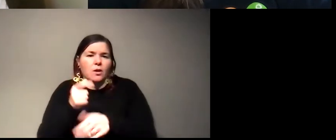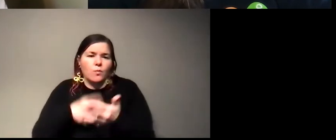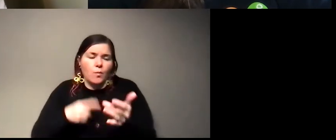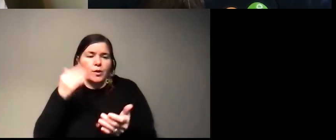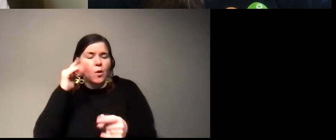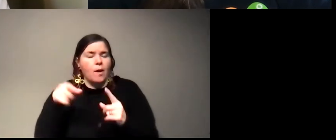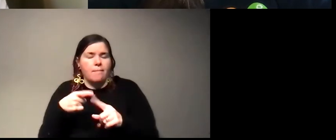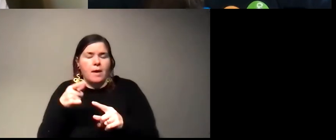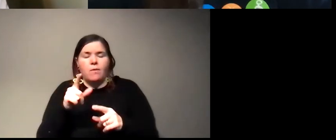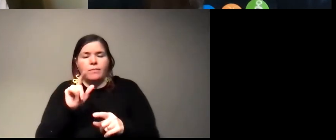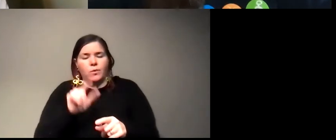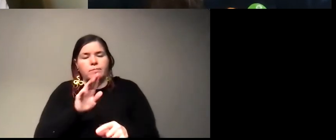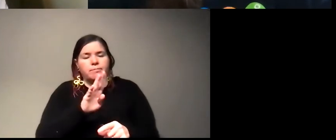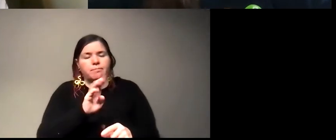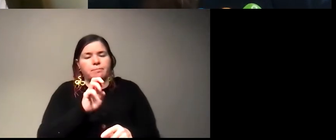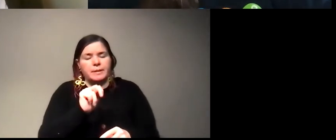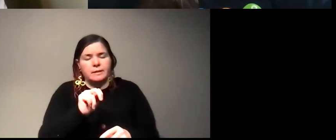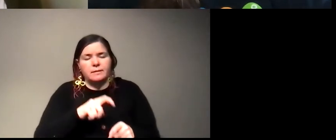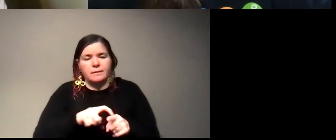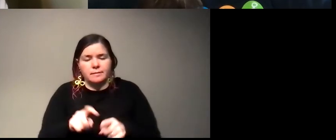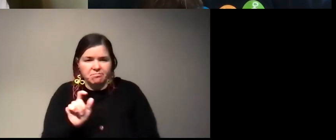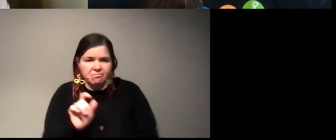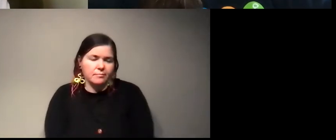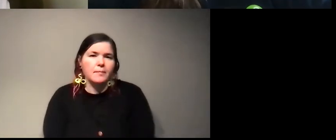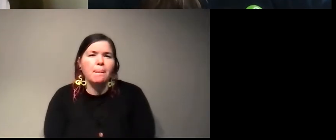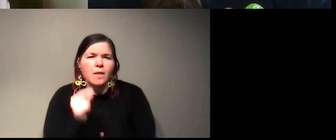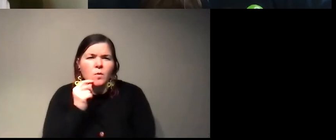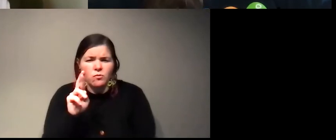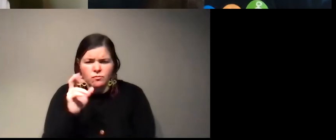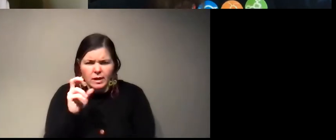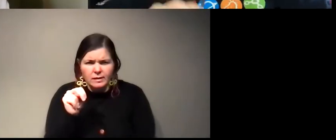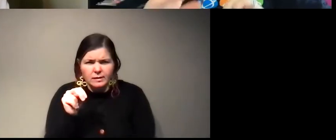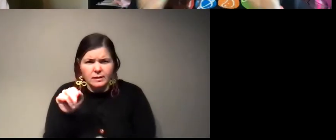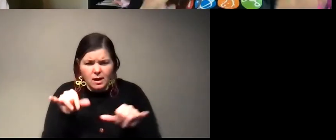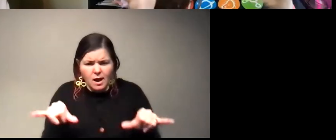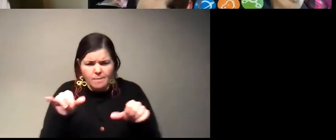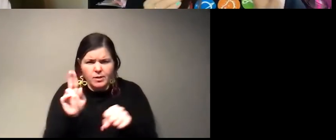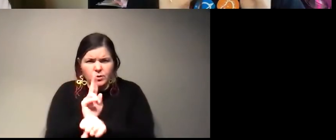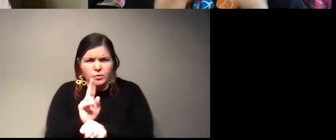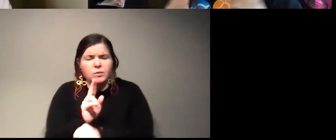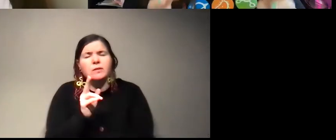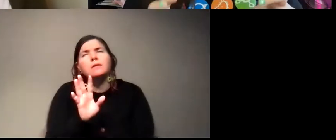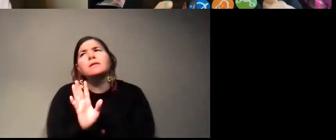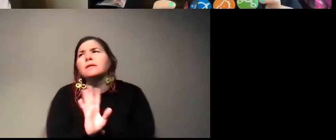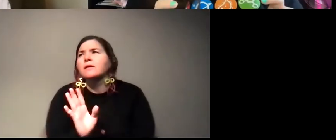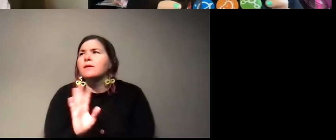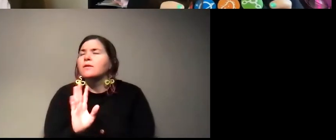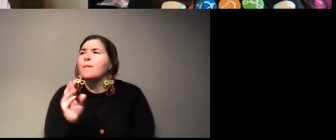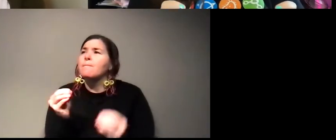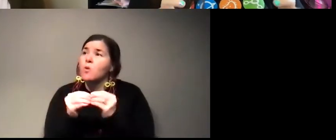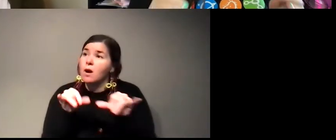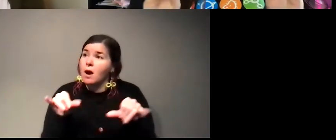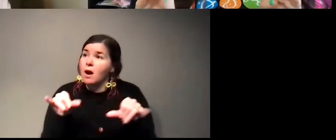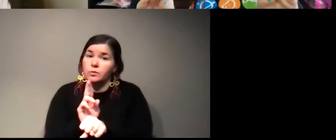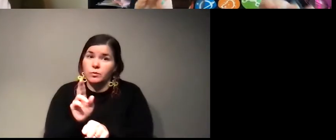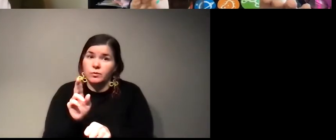the castor bean seeds. Very cool. Very cool. So is ricin commonly used because like not, is it more commonly used in this